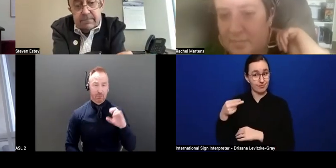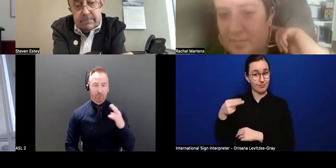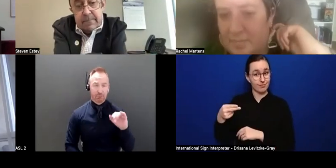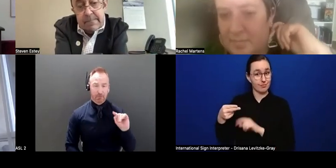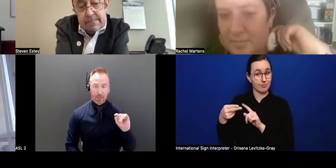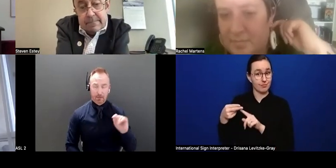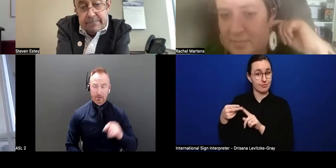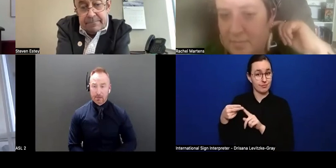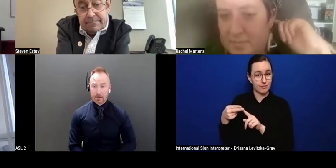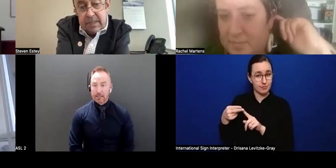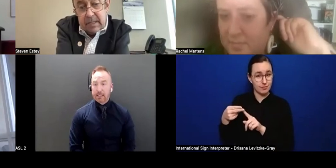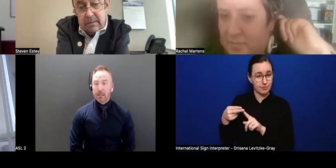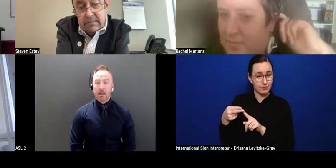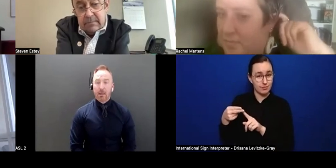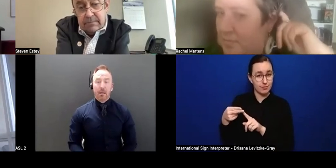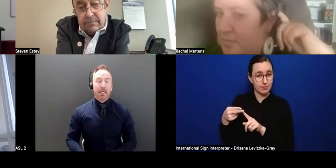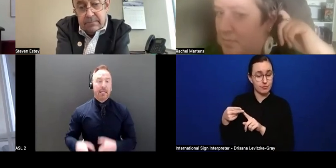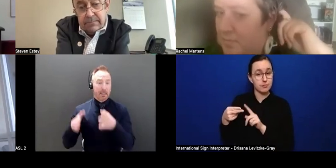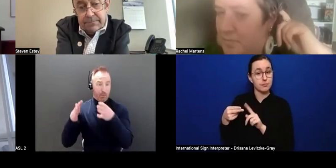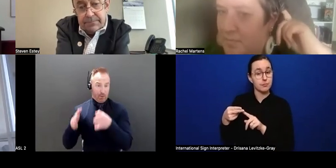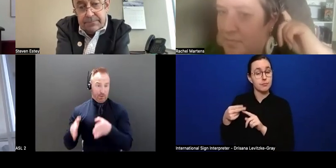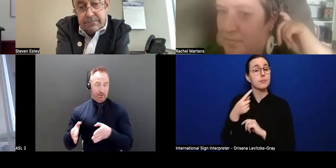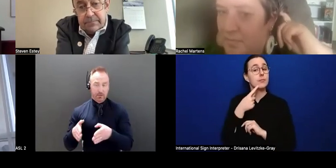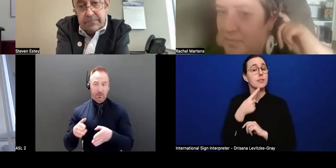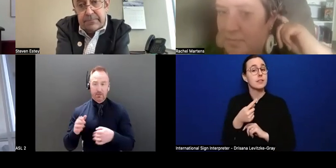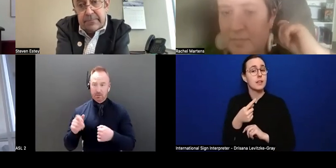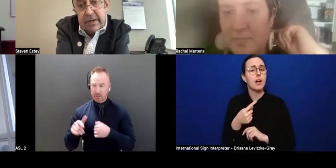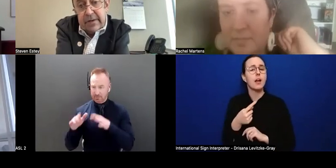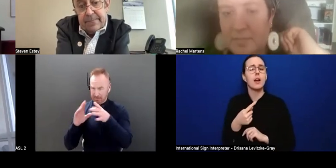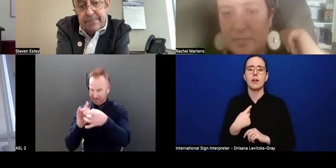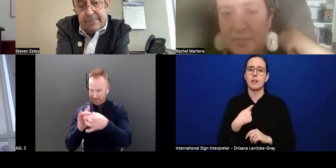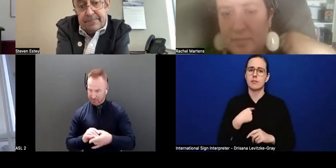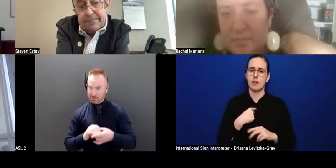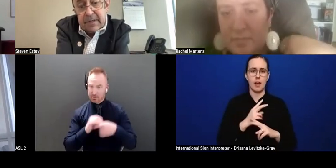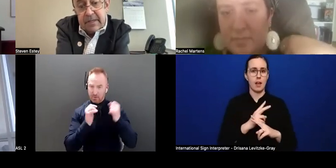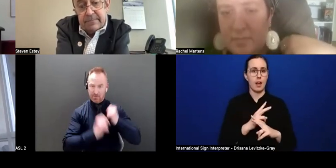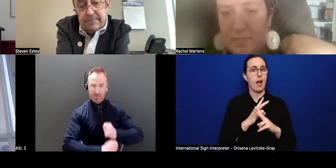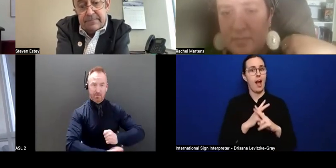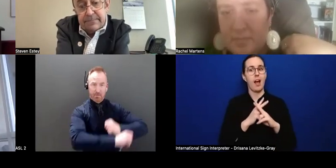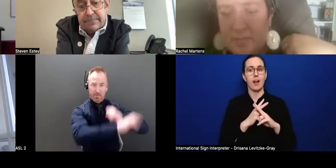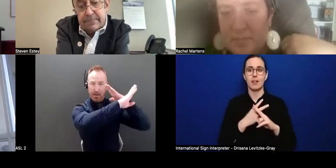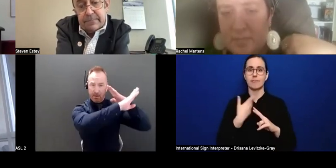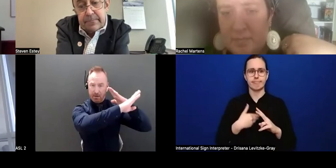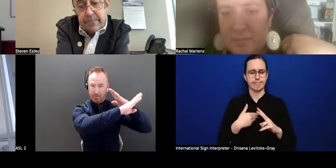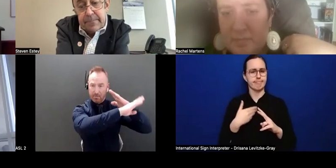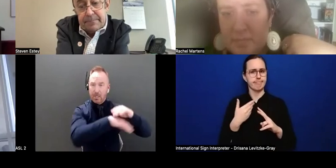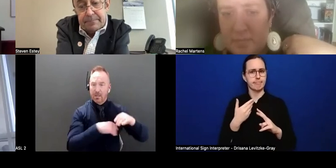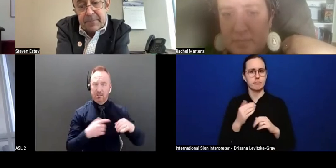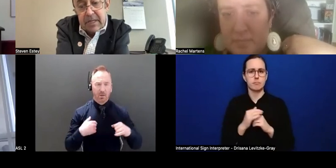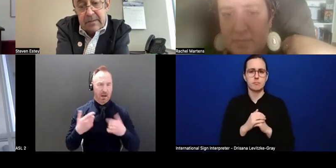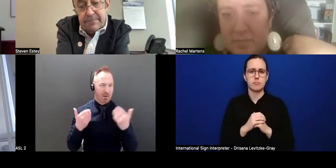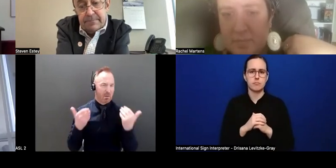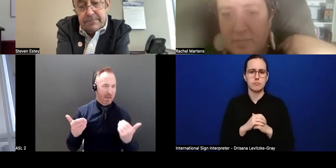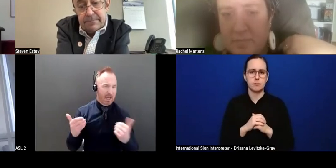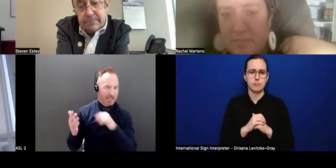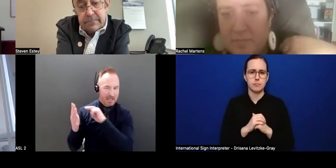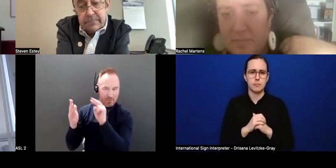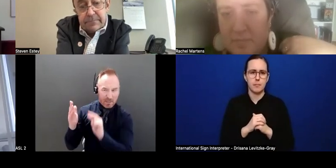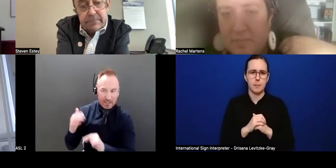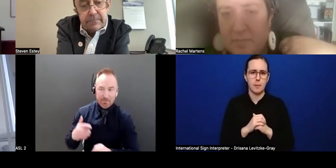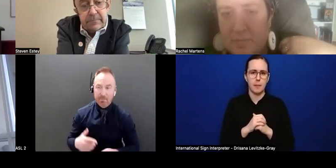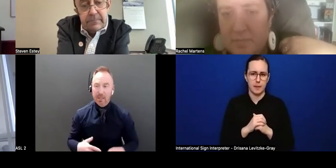that is identifying a big barrier that there's so I'll read if that's okay. So I have worked